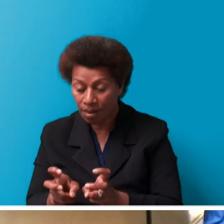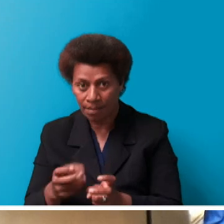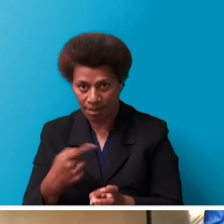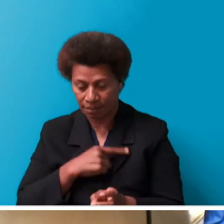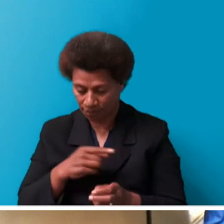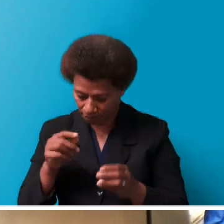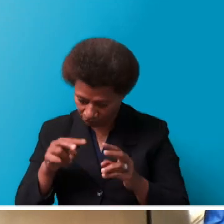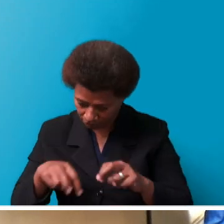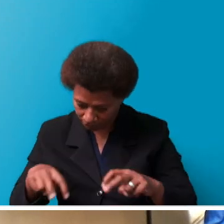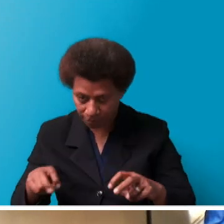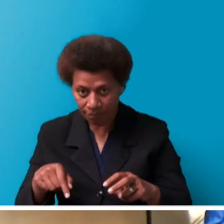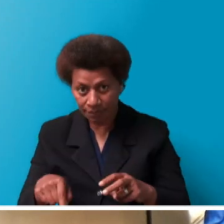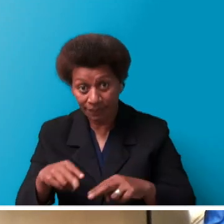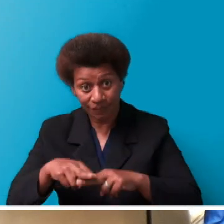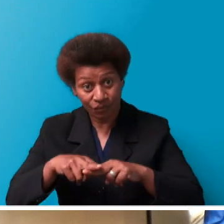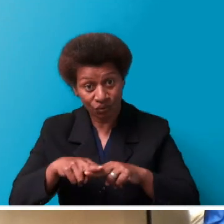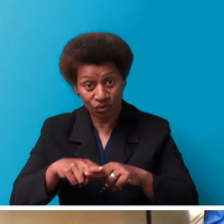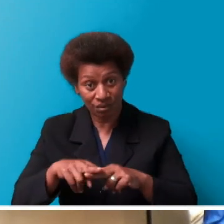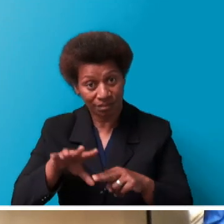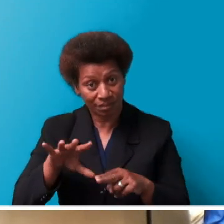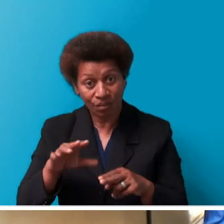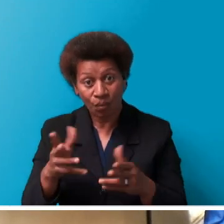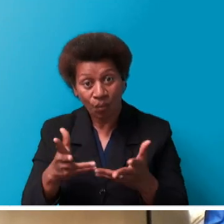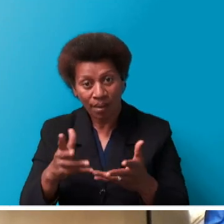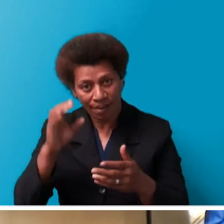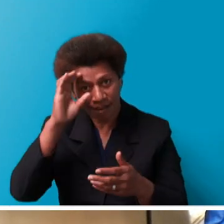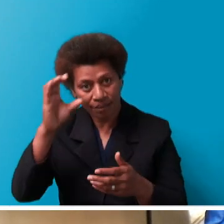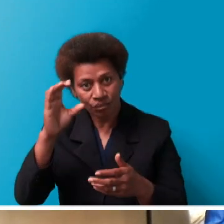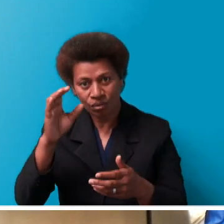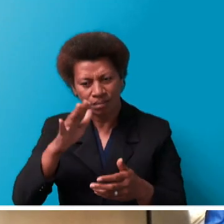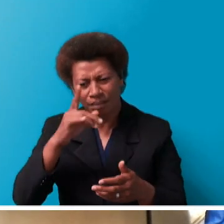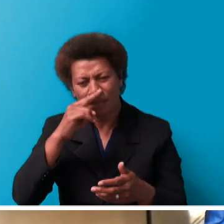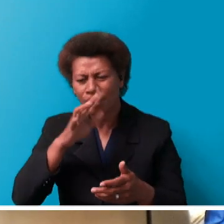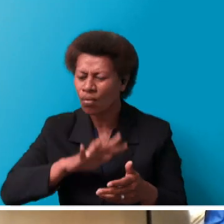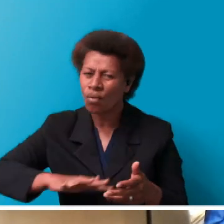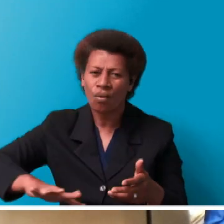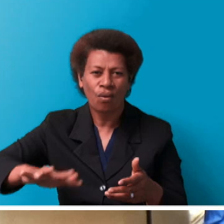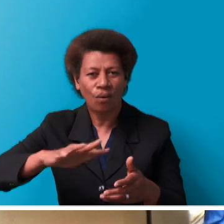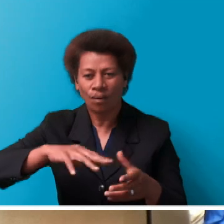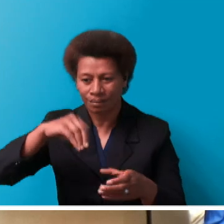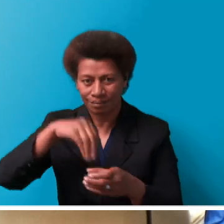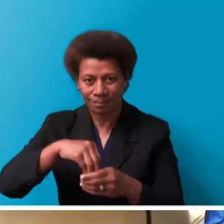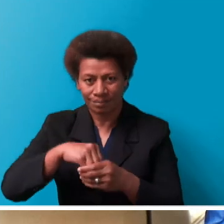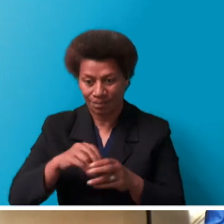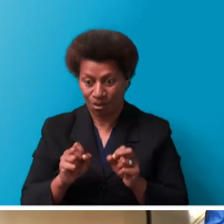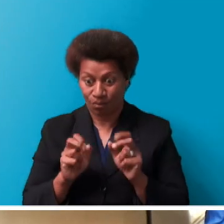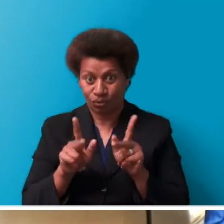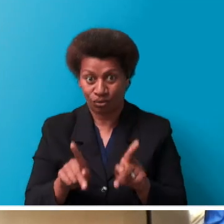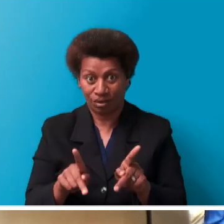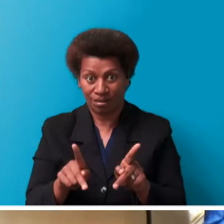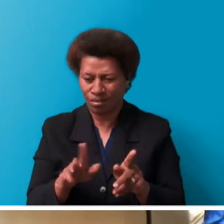Fiji is a country where all people feel included, where opportunity is available to